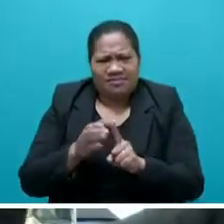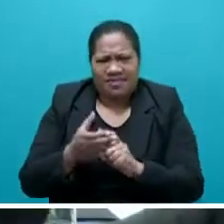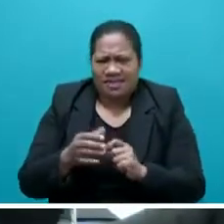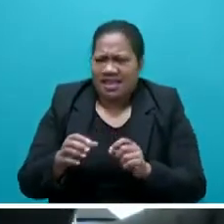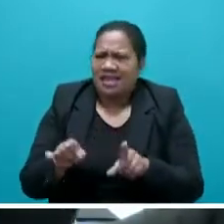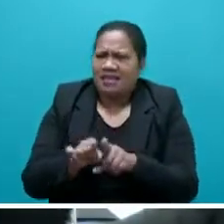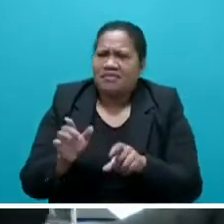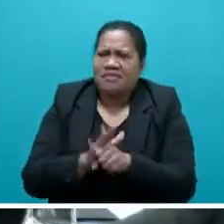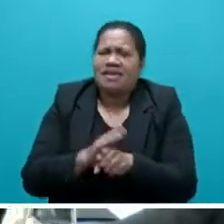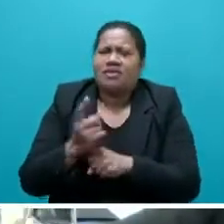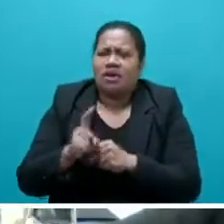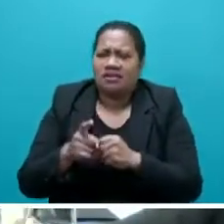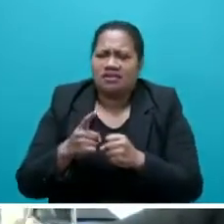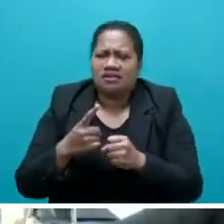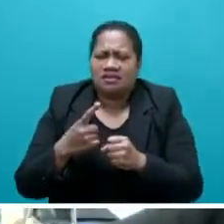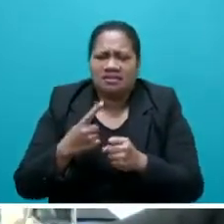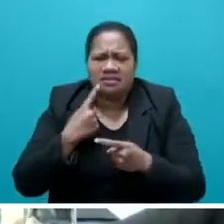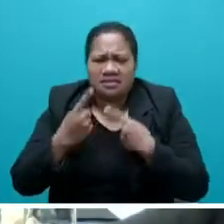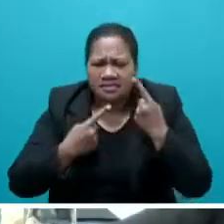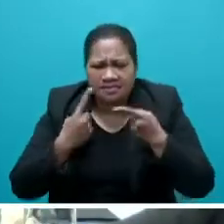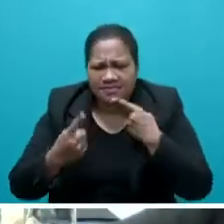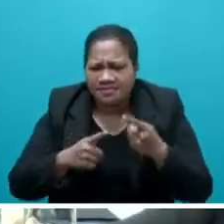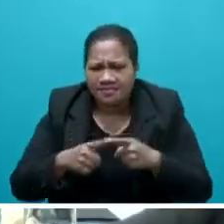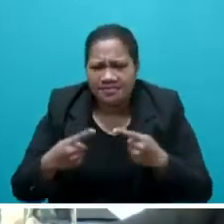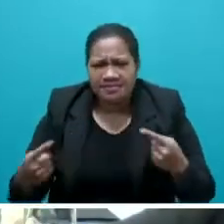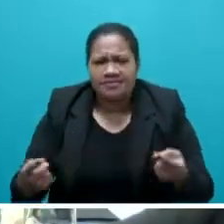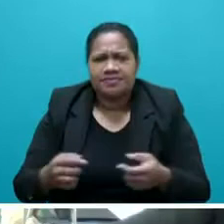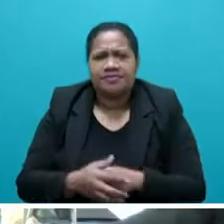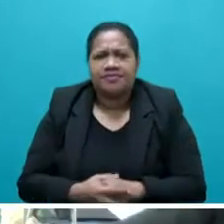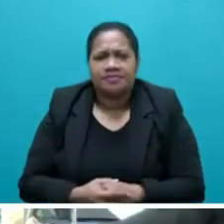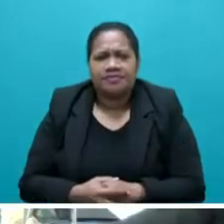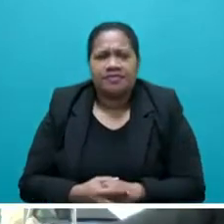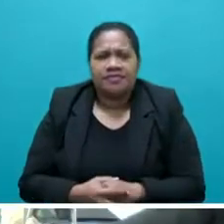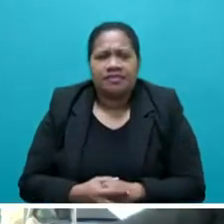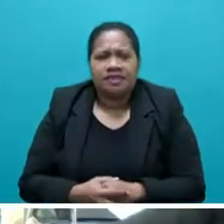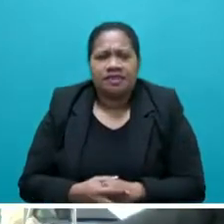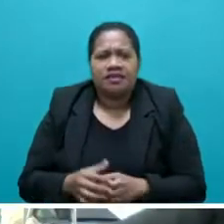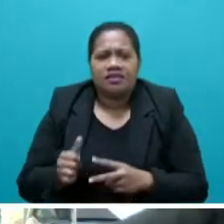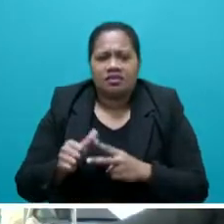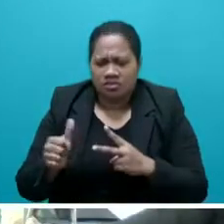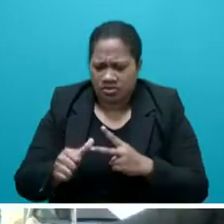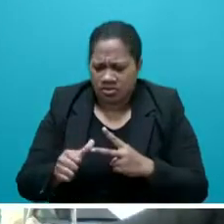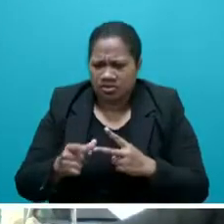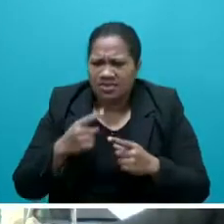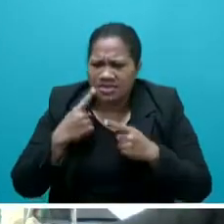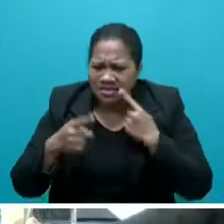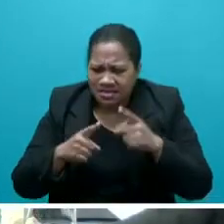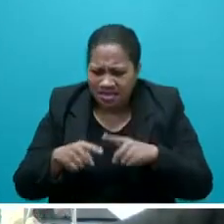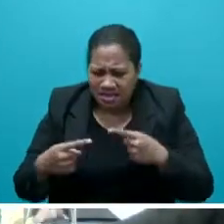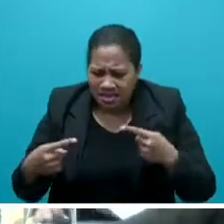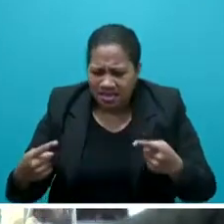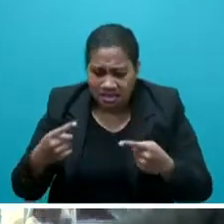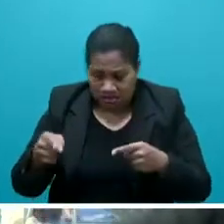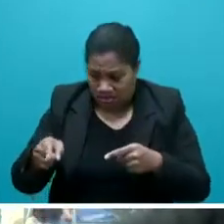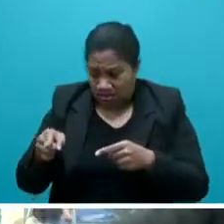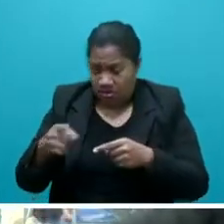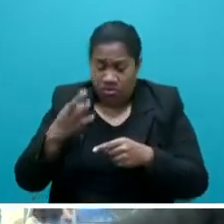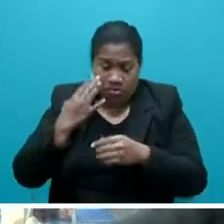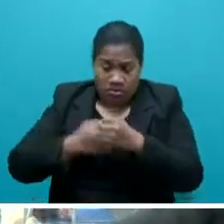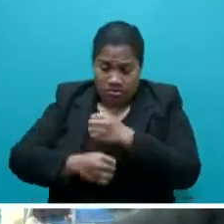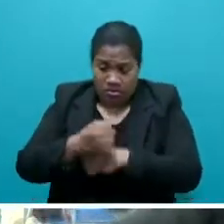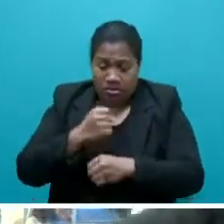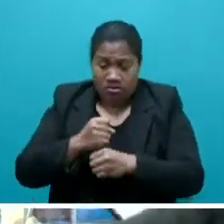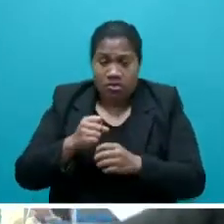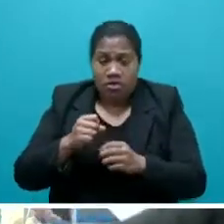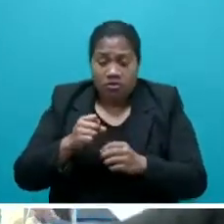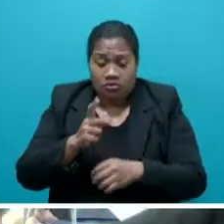statements, Mr. Speaker, sir, and indeed engaging in many unbecoming actions right from 1987 when he became Prime Minister under the racist